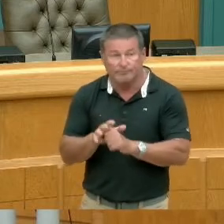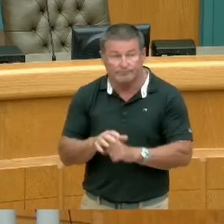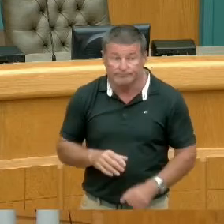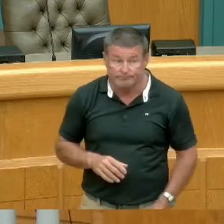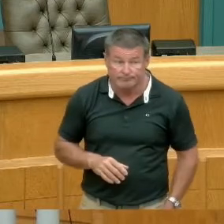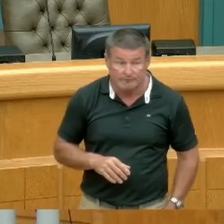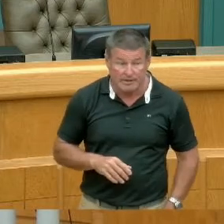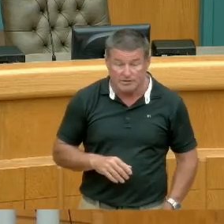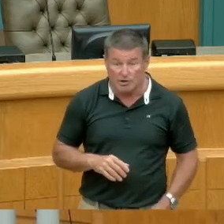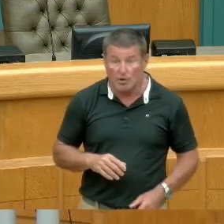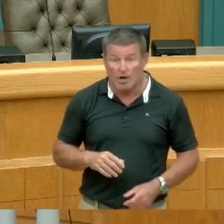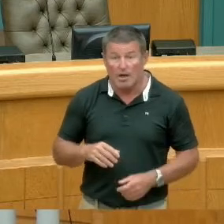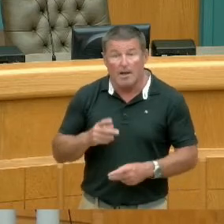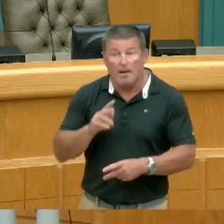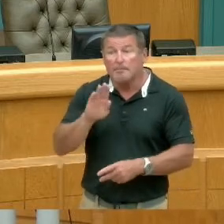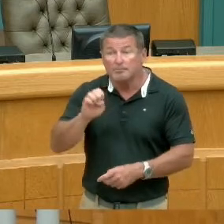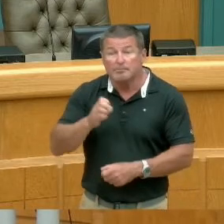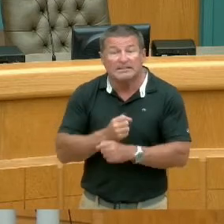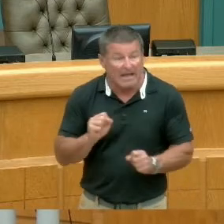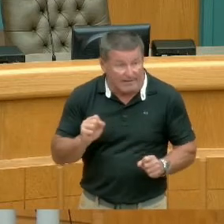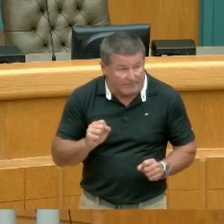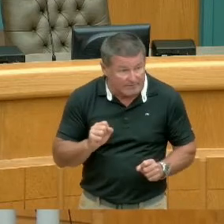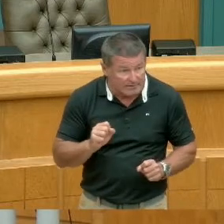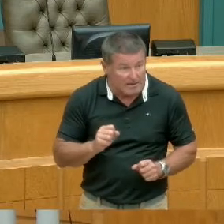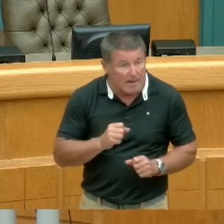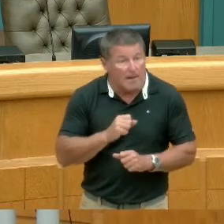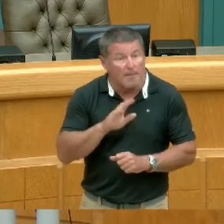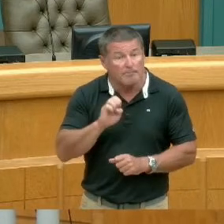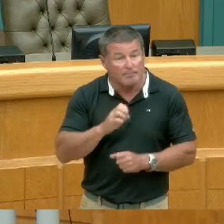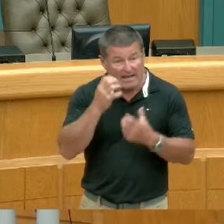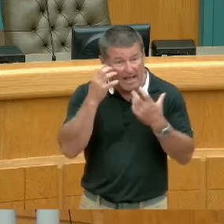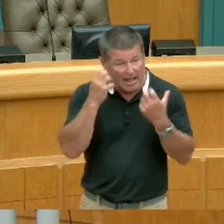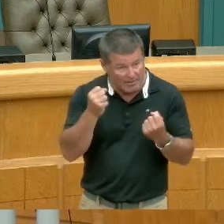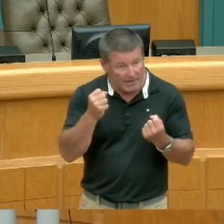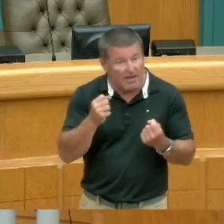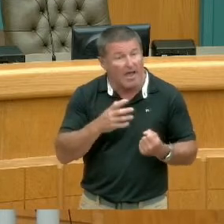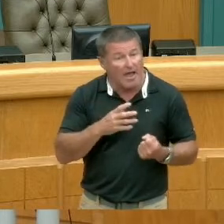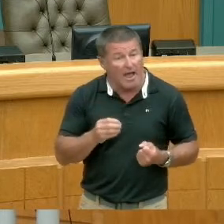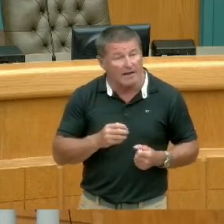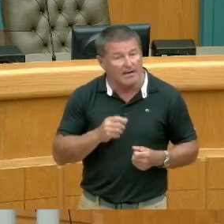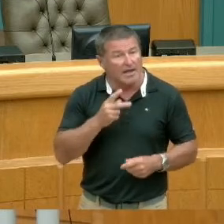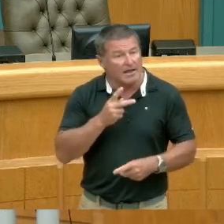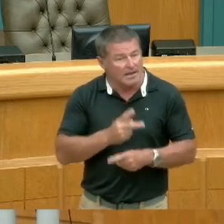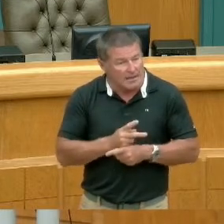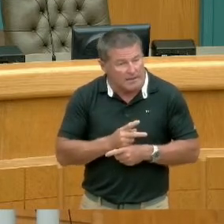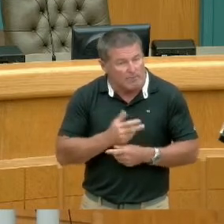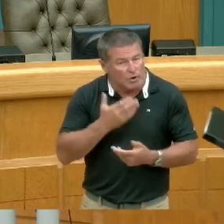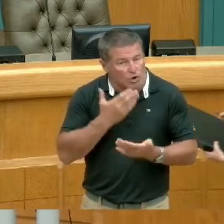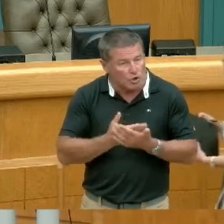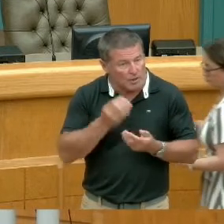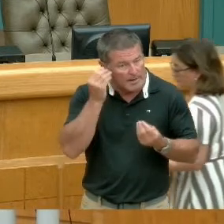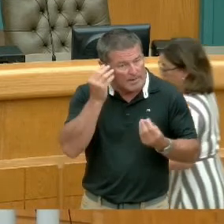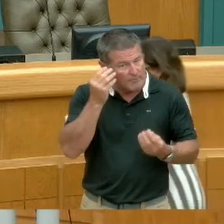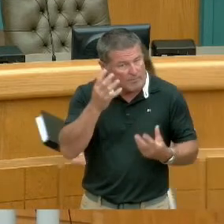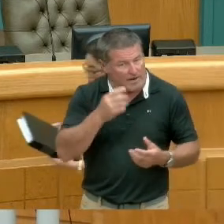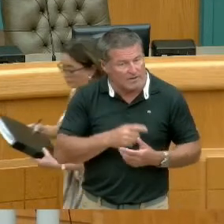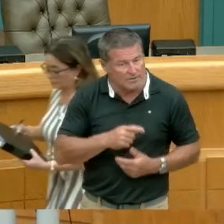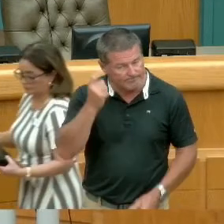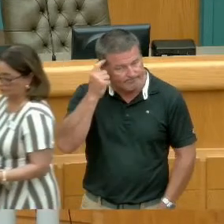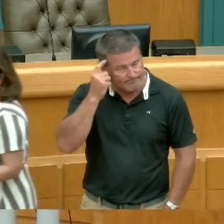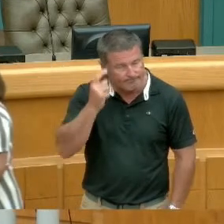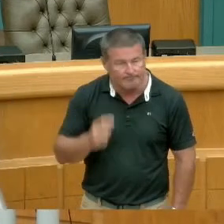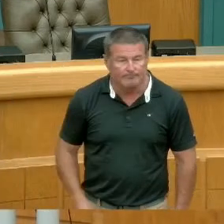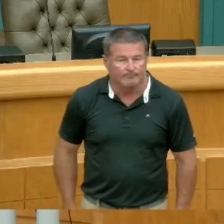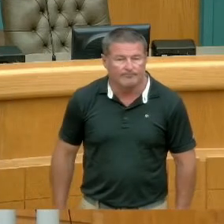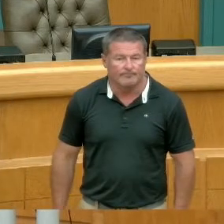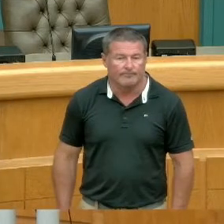and as always, stay informed. Thank you. En resumen, si cree tener síntomas del coronavirus, comuníquese con el equipo de pruebas militares